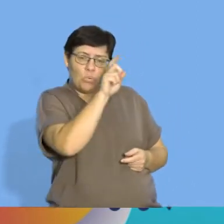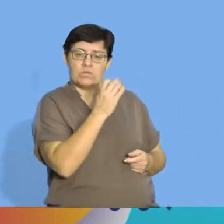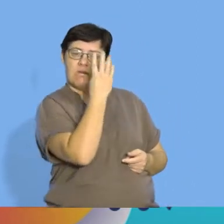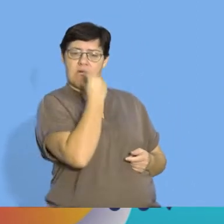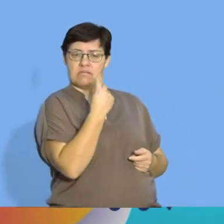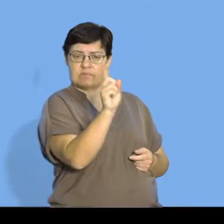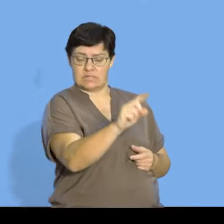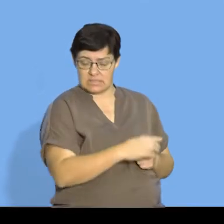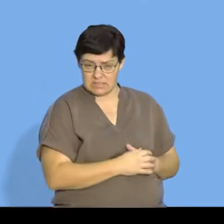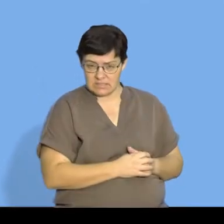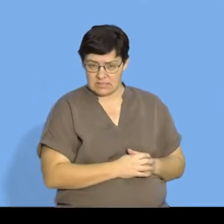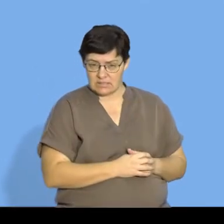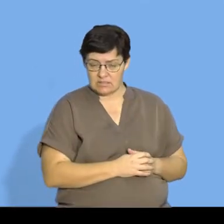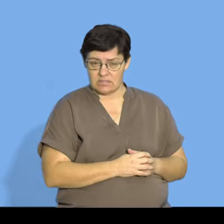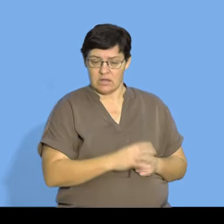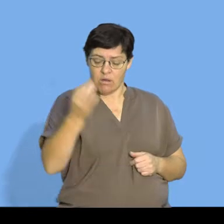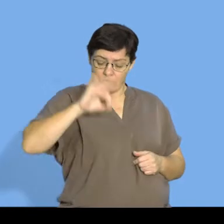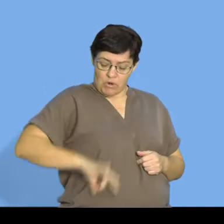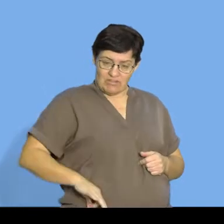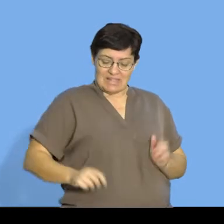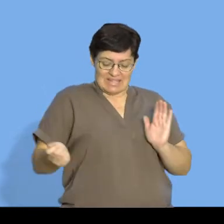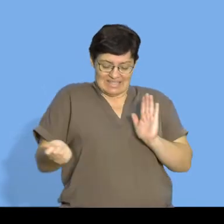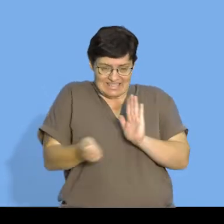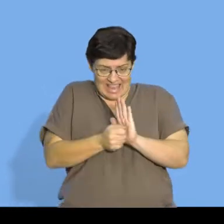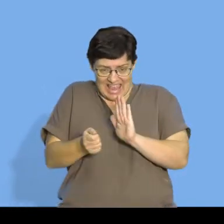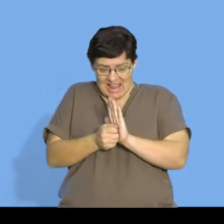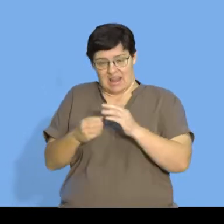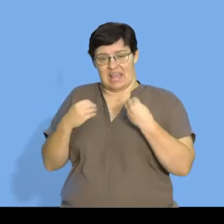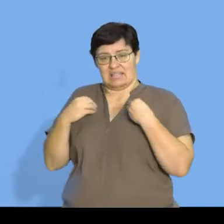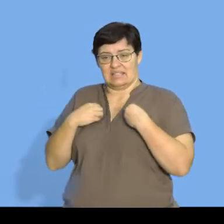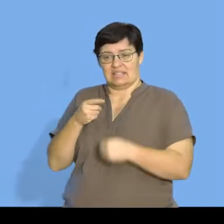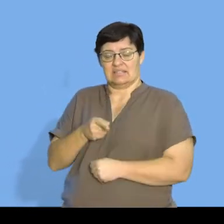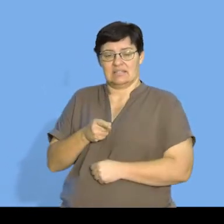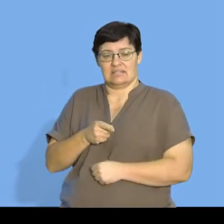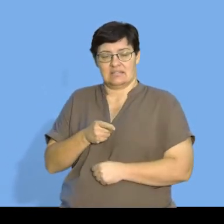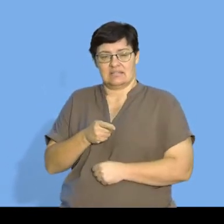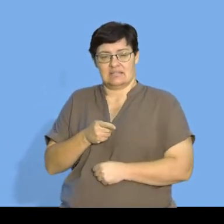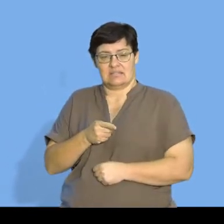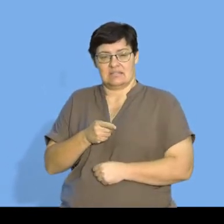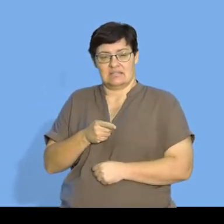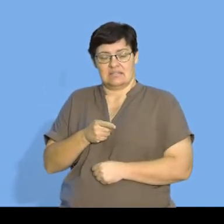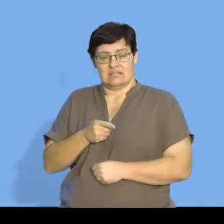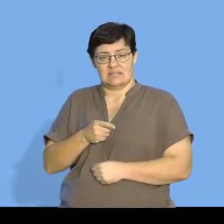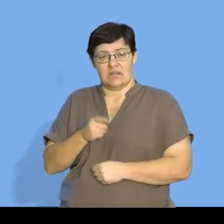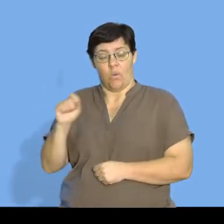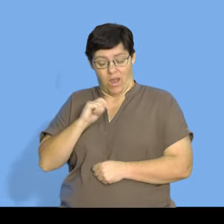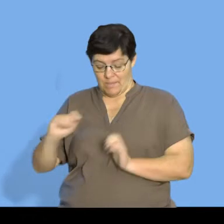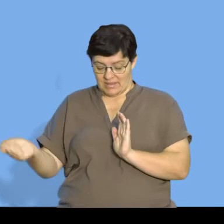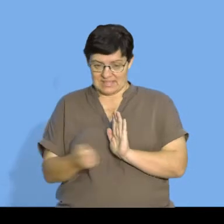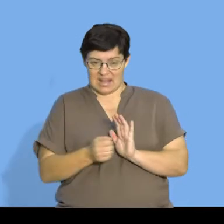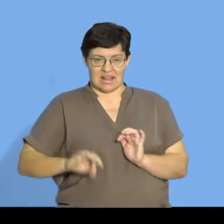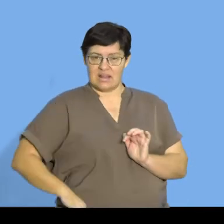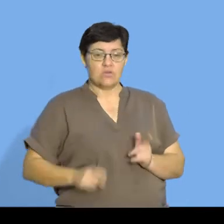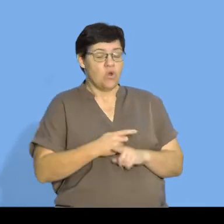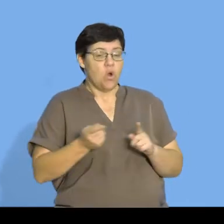says, the profit on sale of asset, that one. They're talking specifically about the profit,